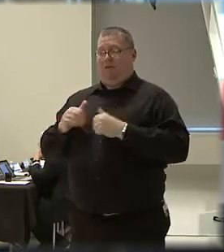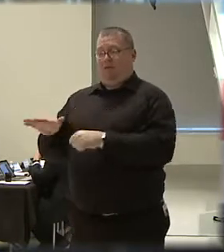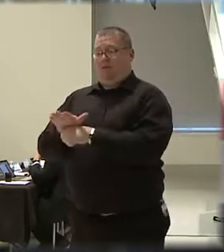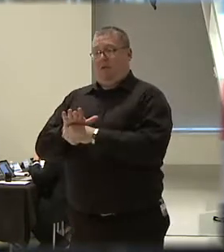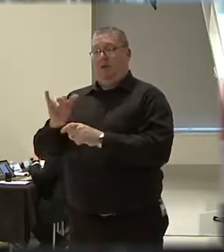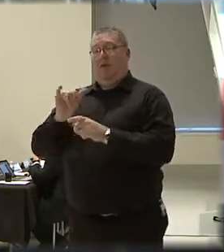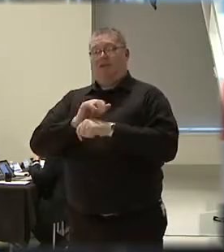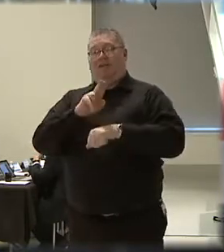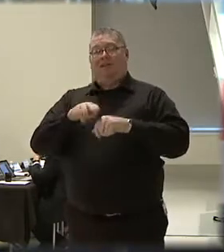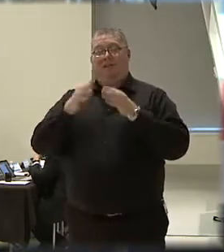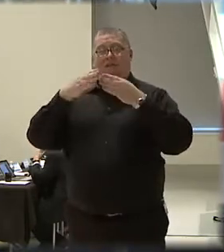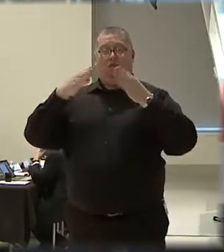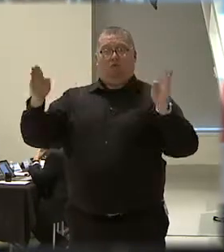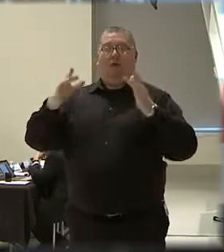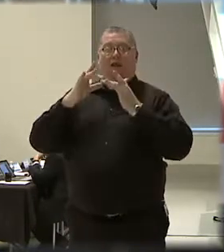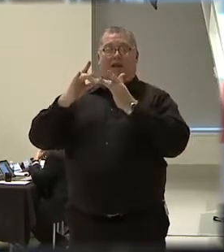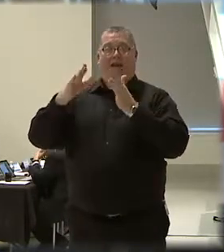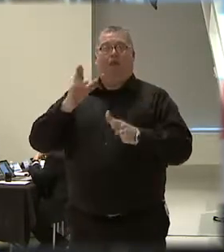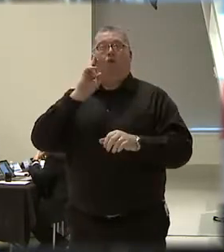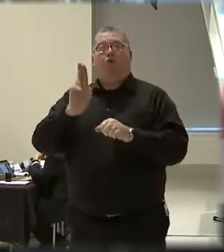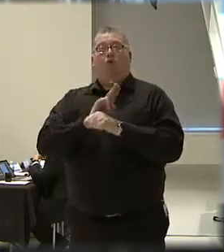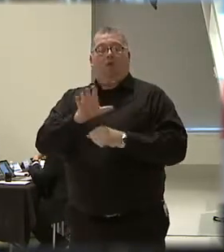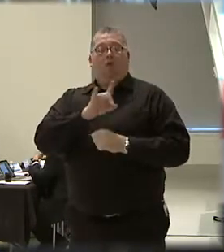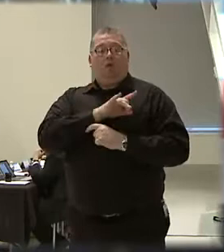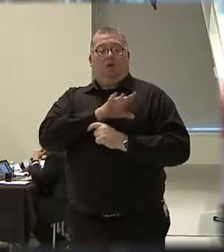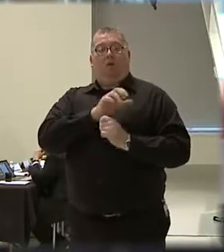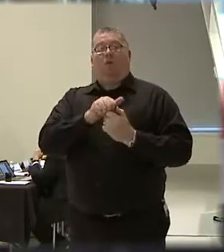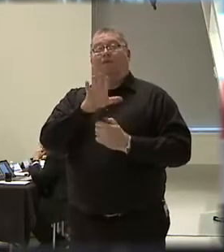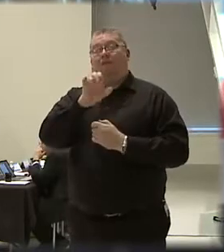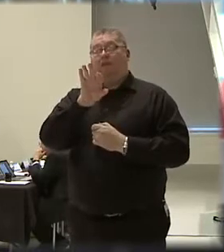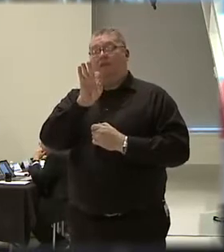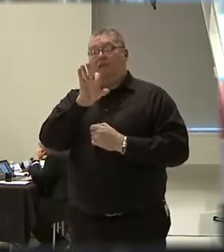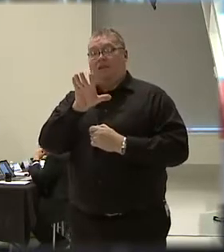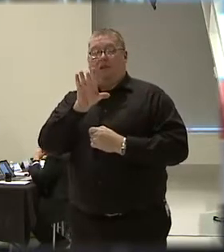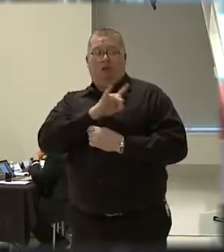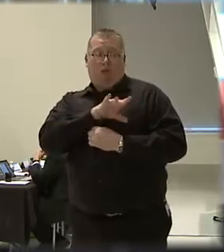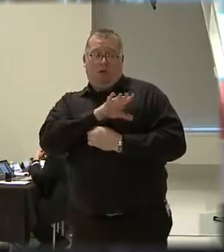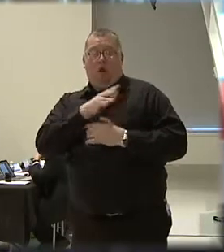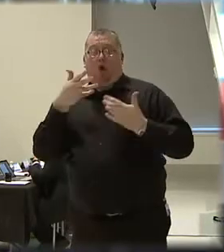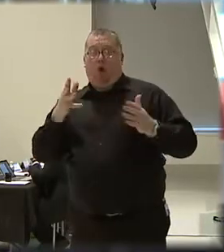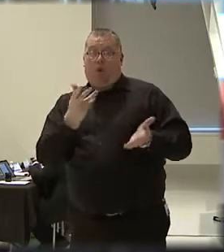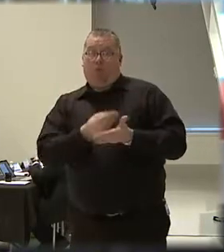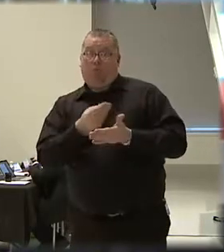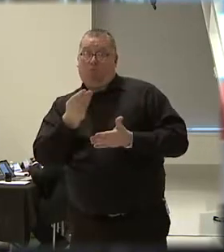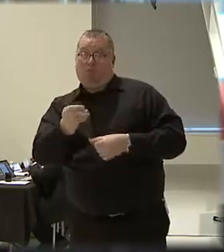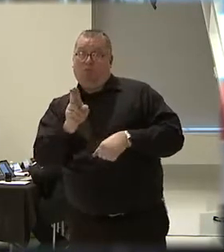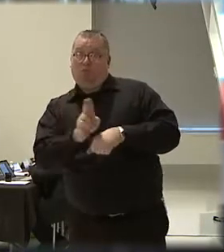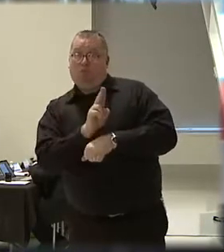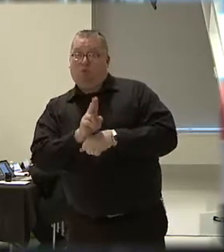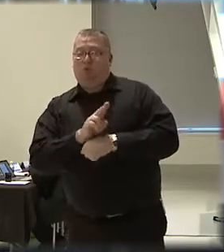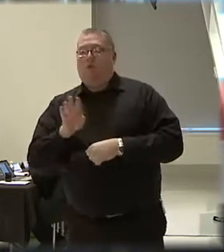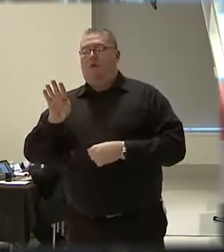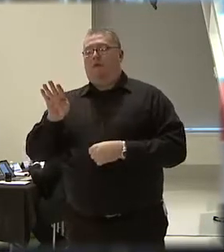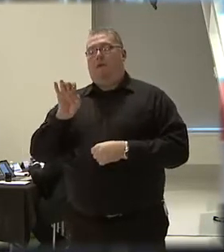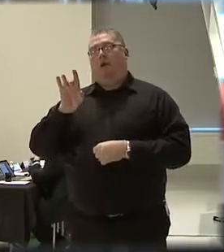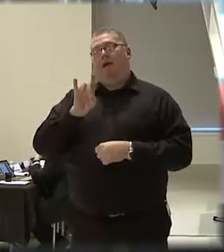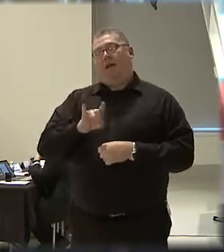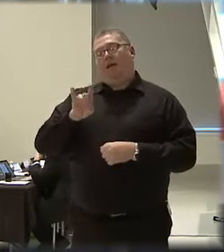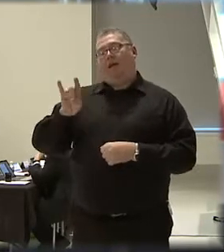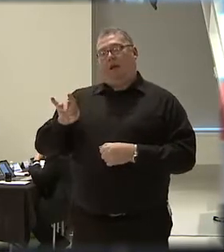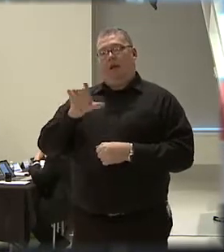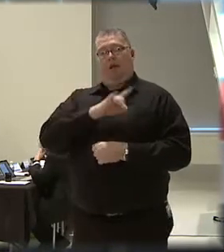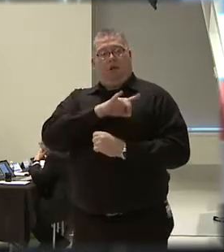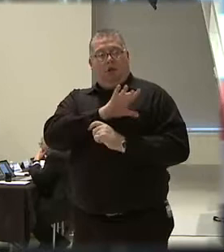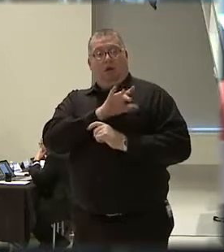leader in the use of body cameras, with 595 cameras already purchased, 488 of those